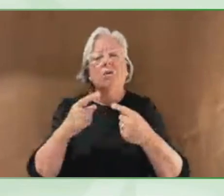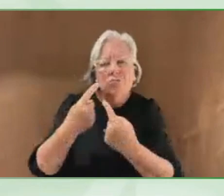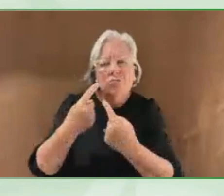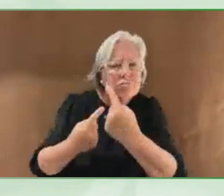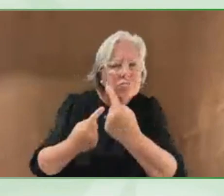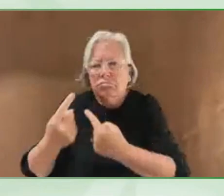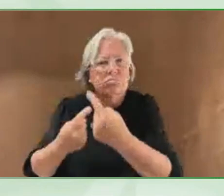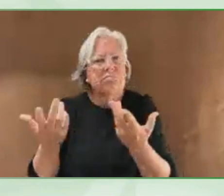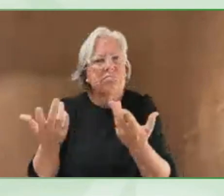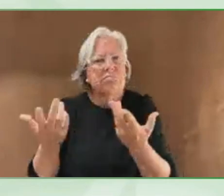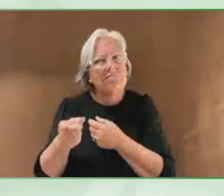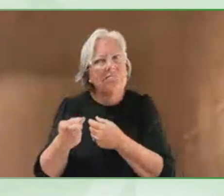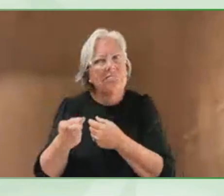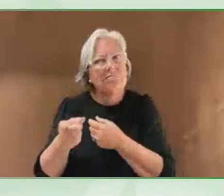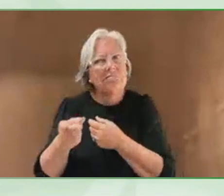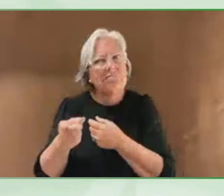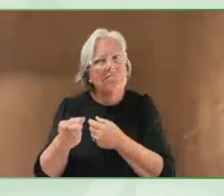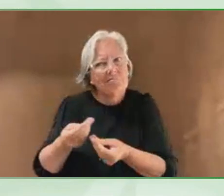topics together? Okay,